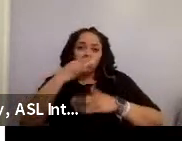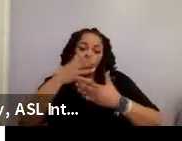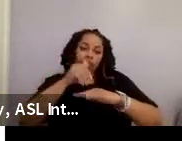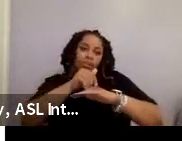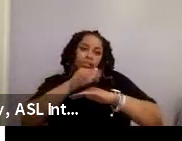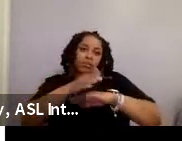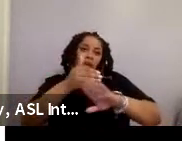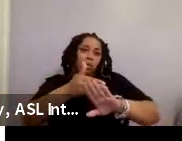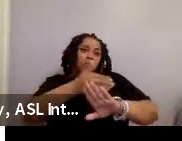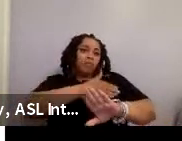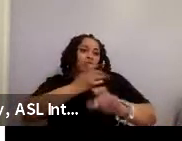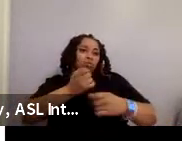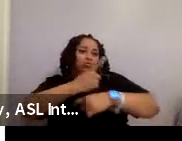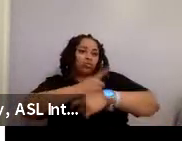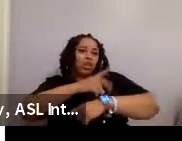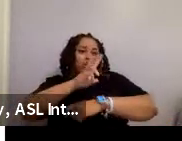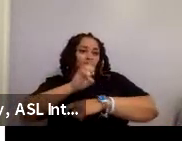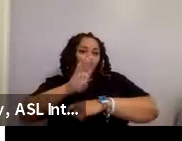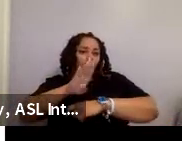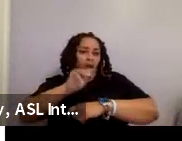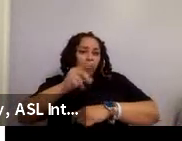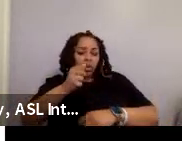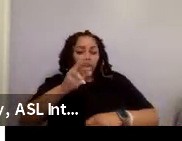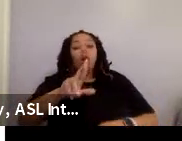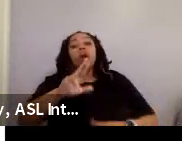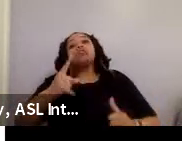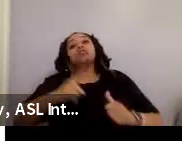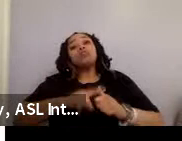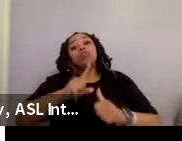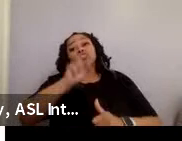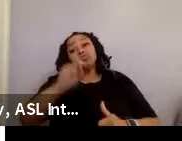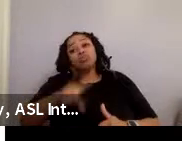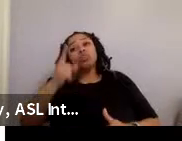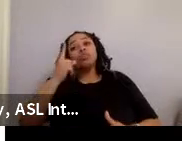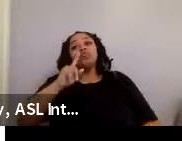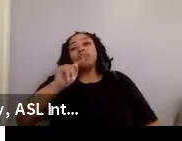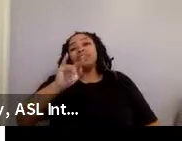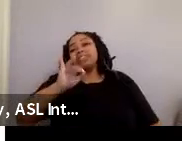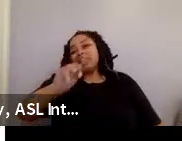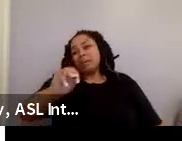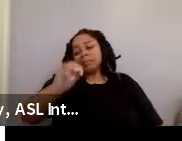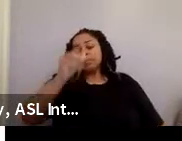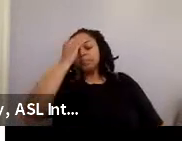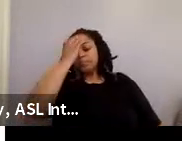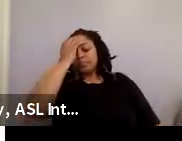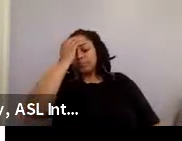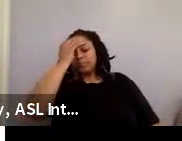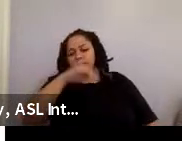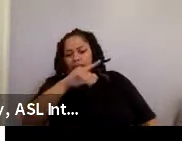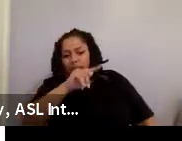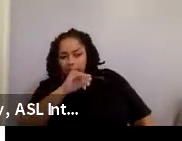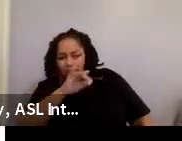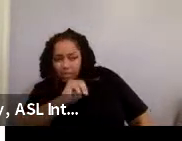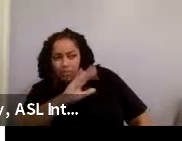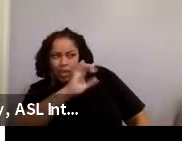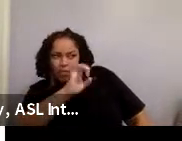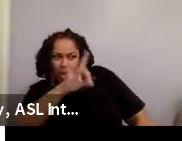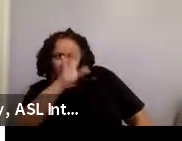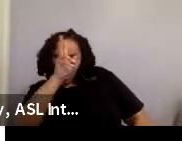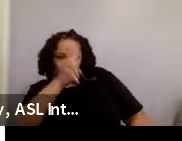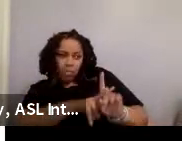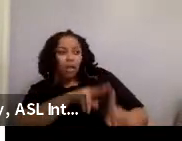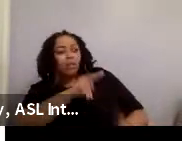submitted before today's webinar. The first question is for Tim. Tim, does 508 apply